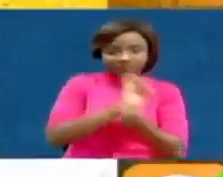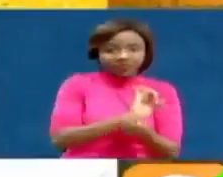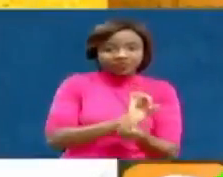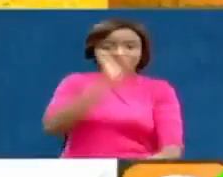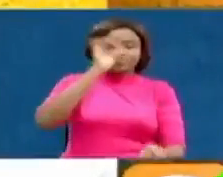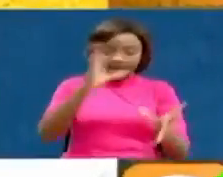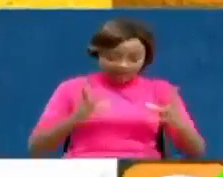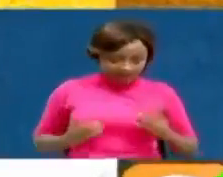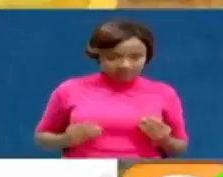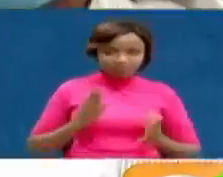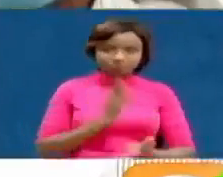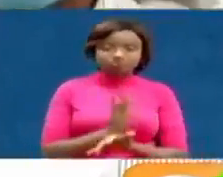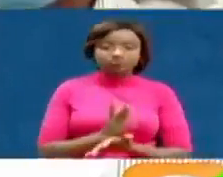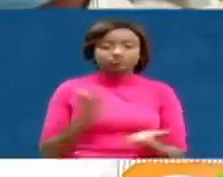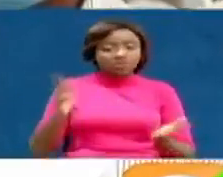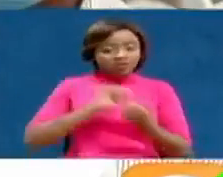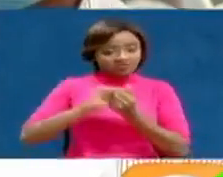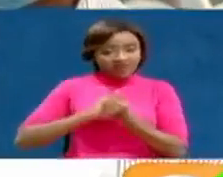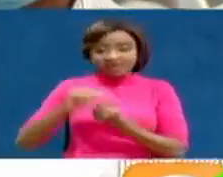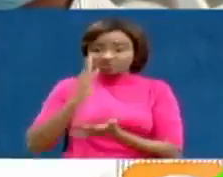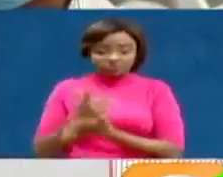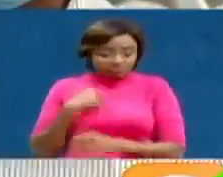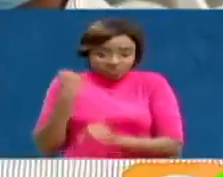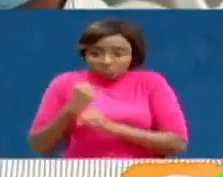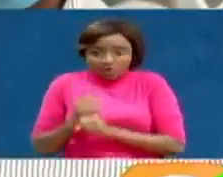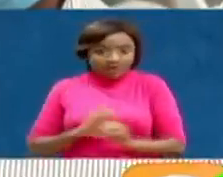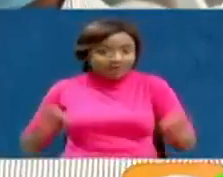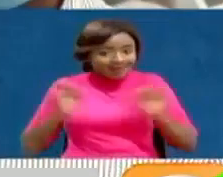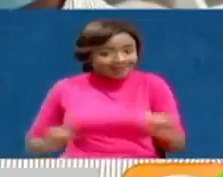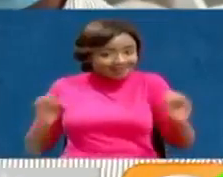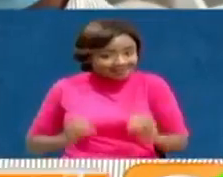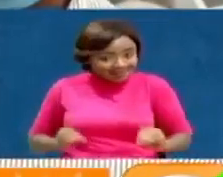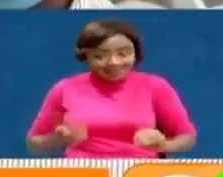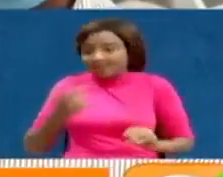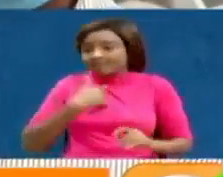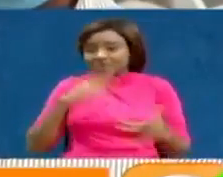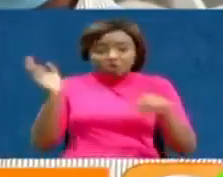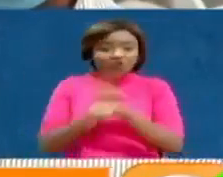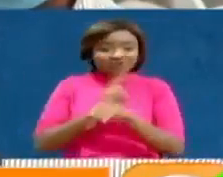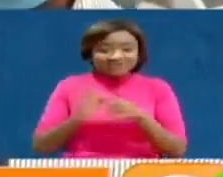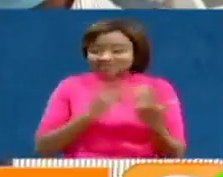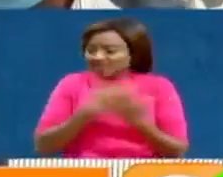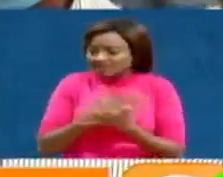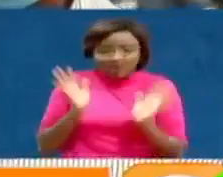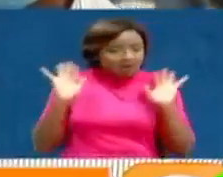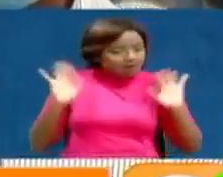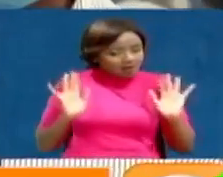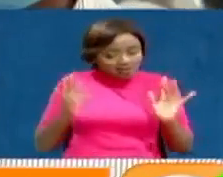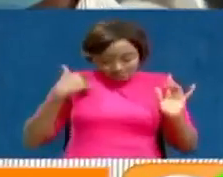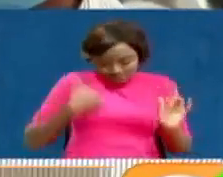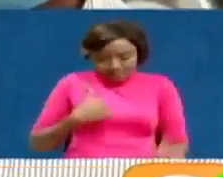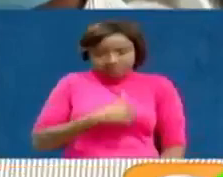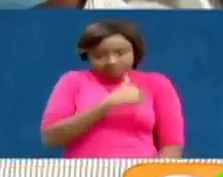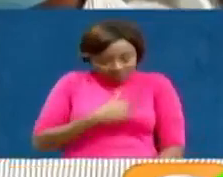took responsibility for his actions. On Friday, it was not any official duty. I was not oversighting, I was not looking at what they're doing. I was on the